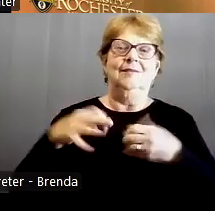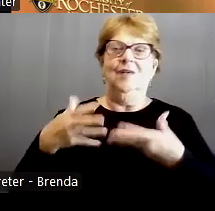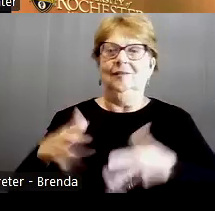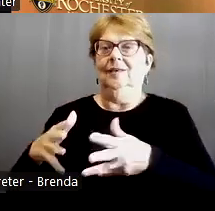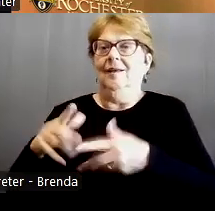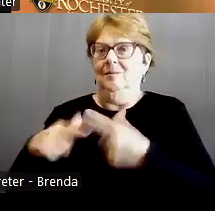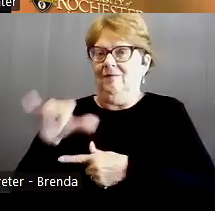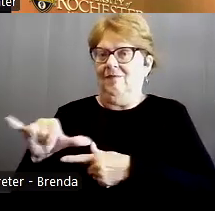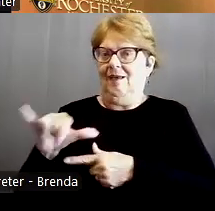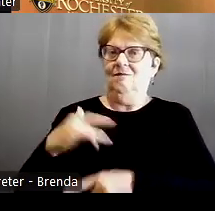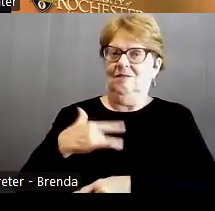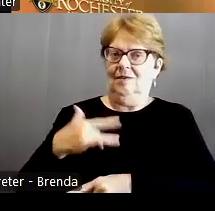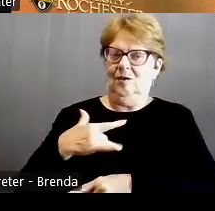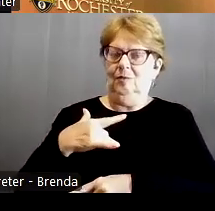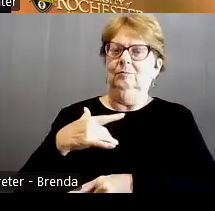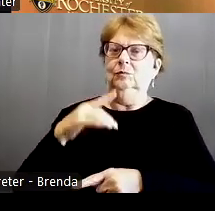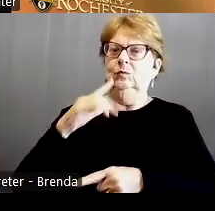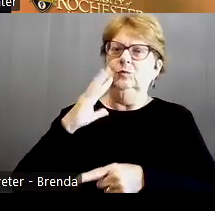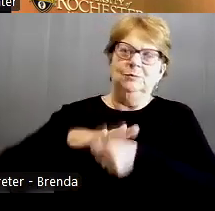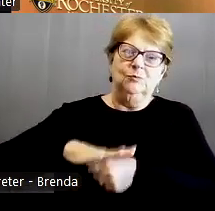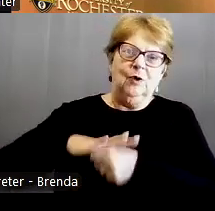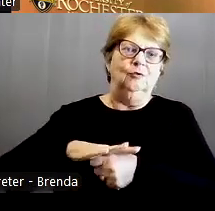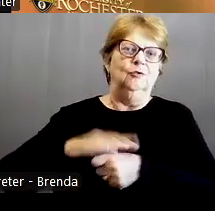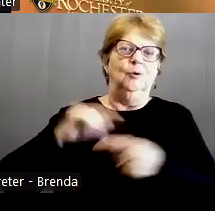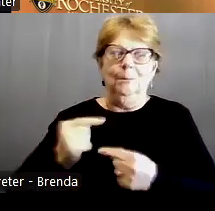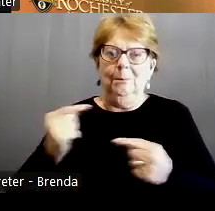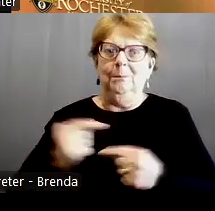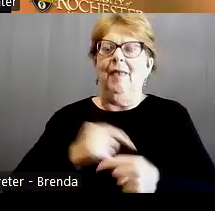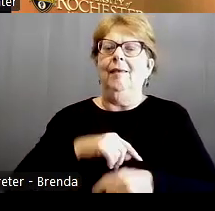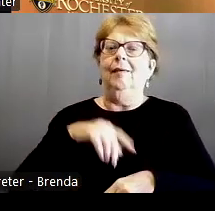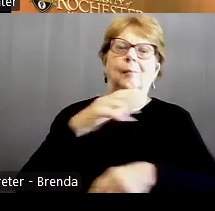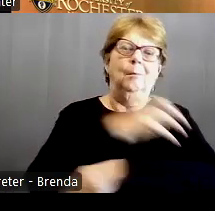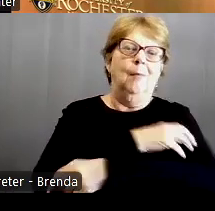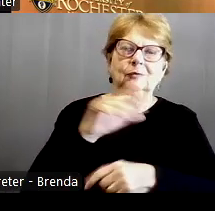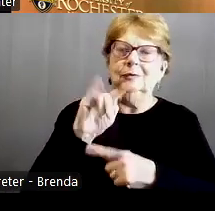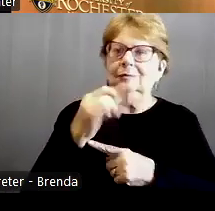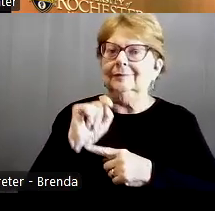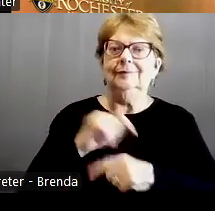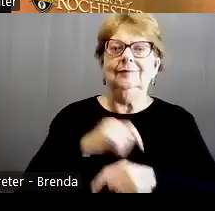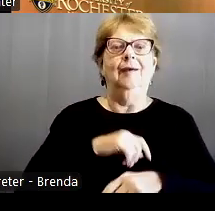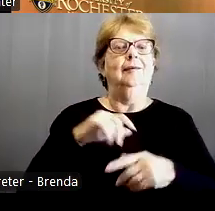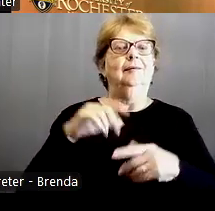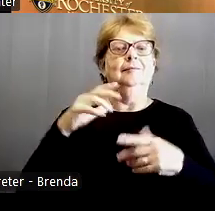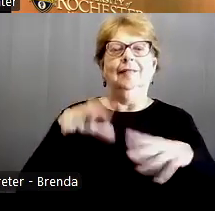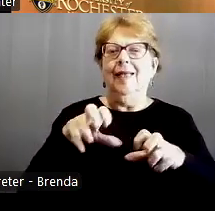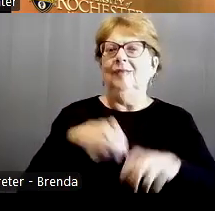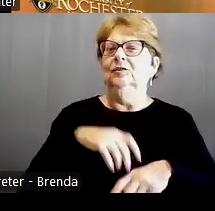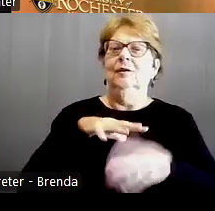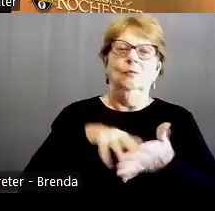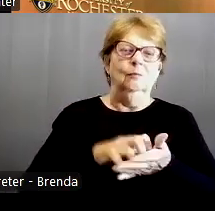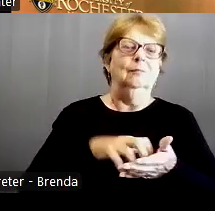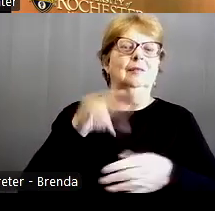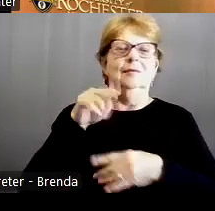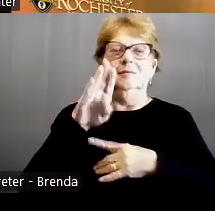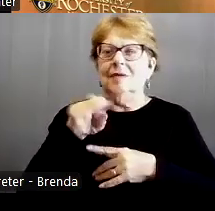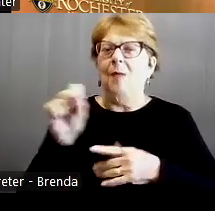feeling, which will describe a sense of pressure, pain, tingling, muscle tightness, clenching, weakness, numbness, nausea, dizziness, blurred vision, tenderness, etc.